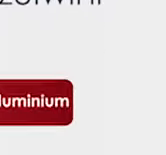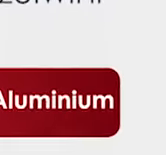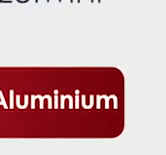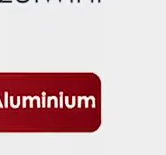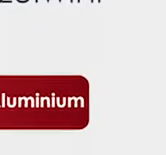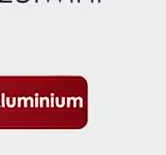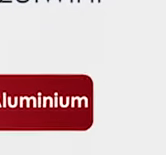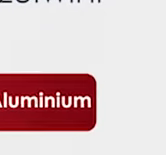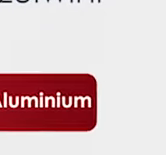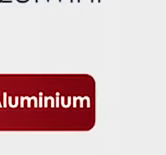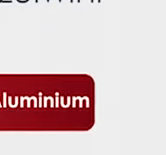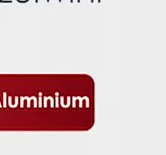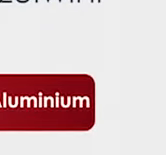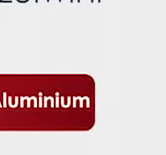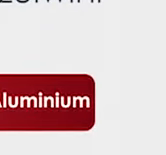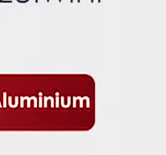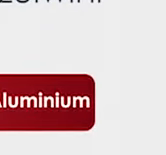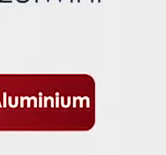us on